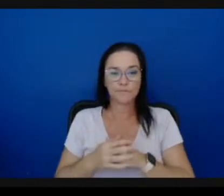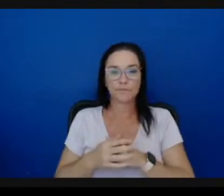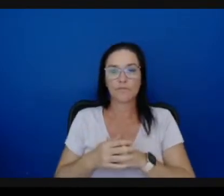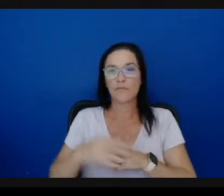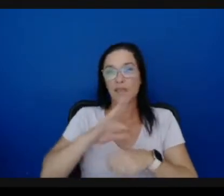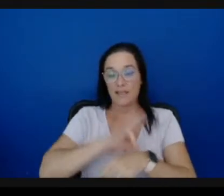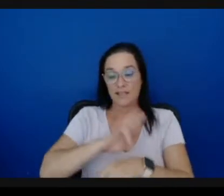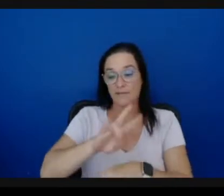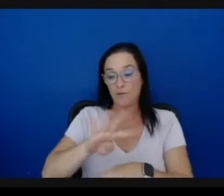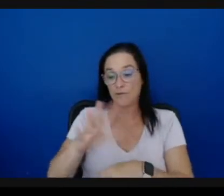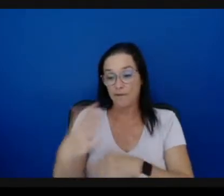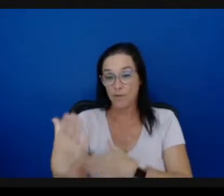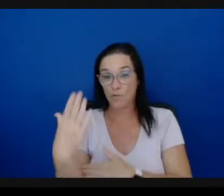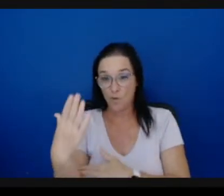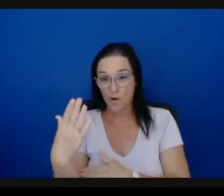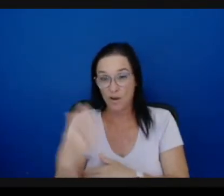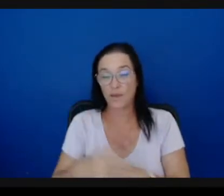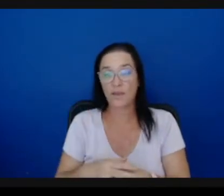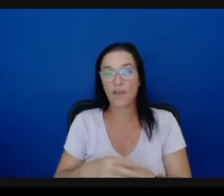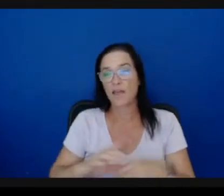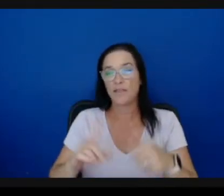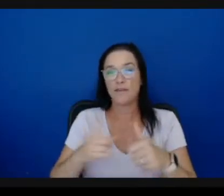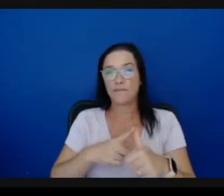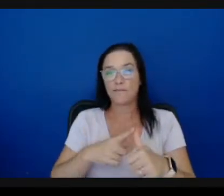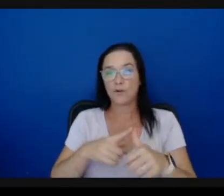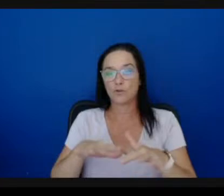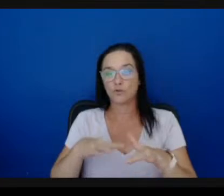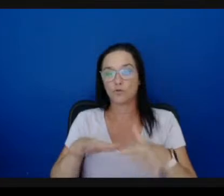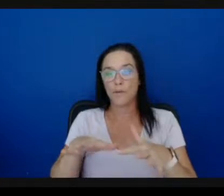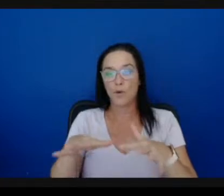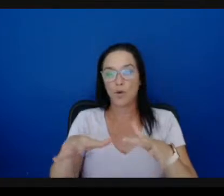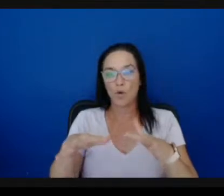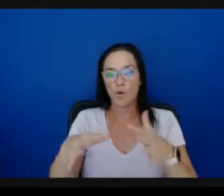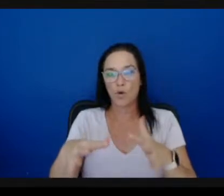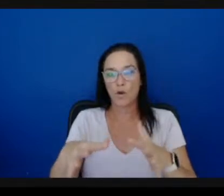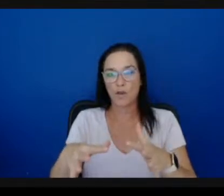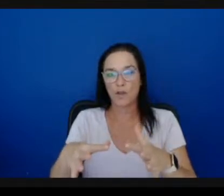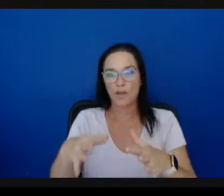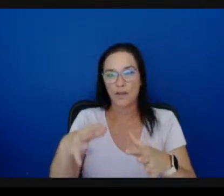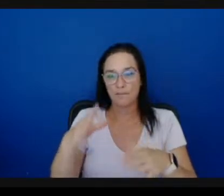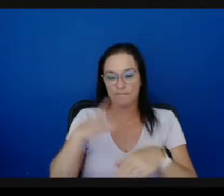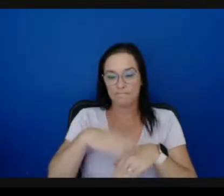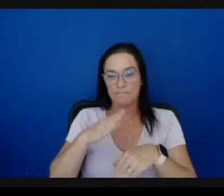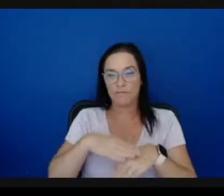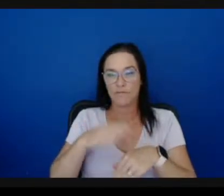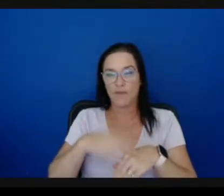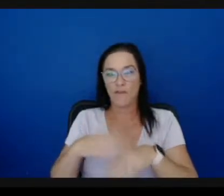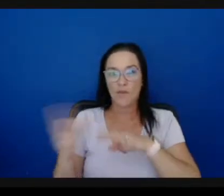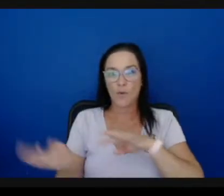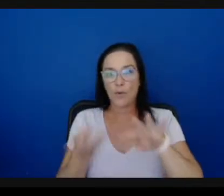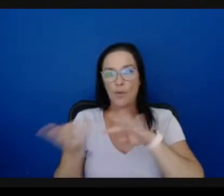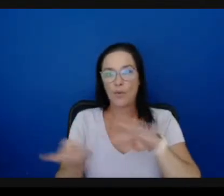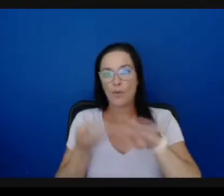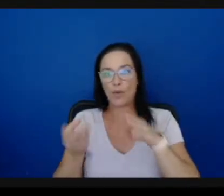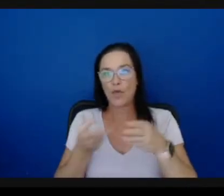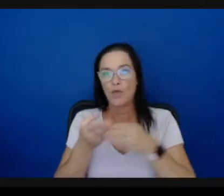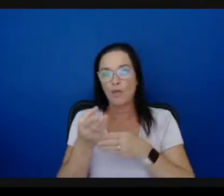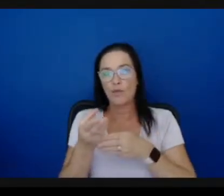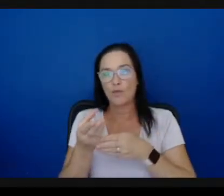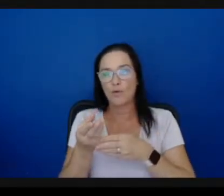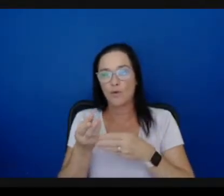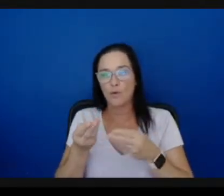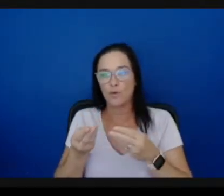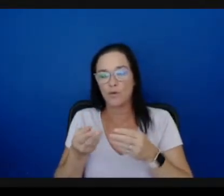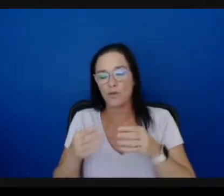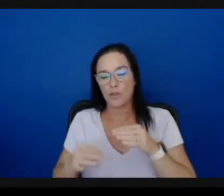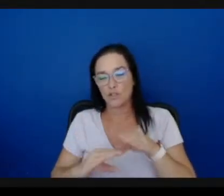7:45 a.m., the first harmonic tremor, heralding the beginning of a rapid flow of lava up through feeding channels, appeared